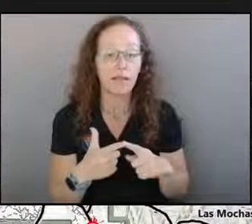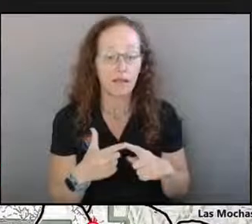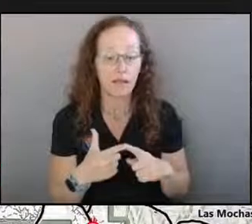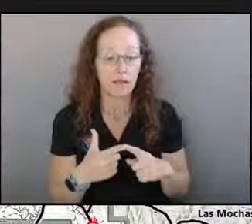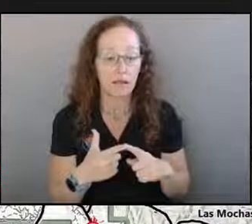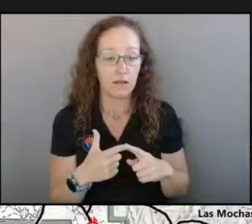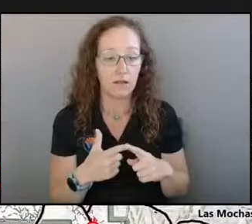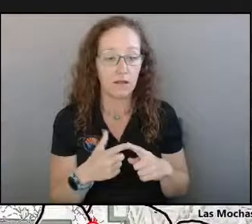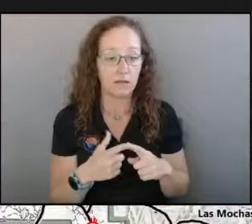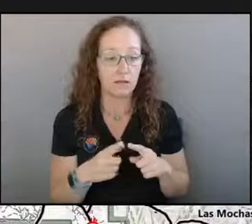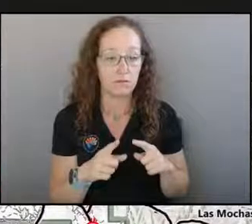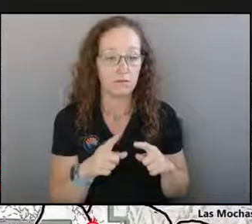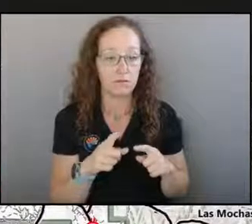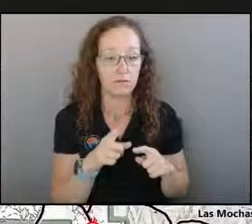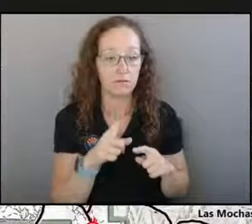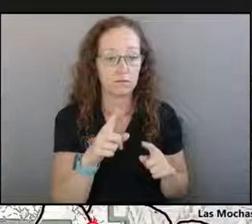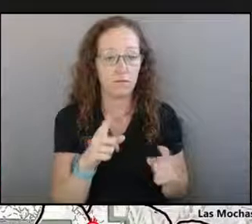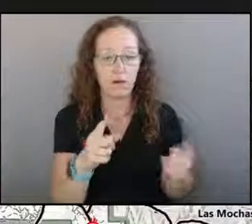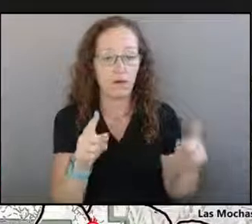top, and